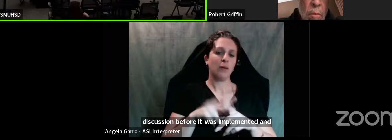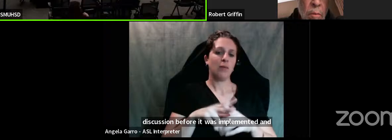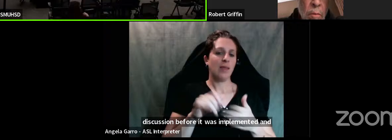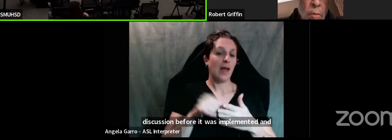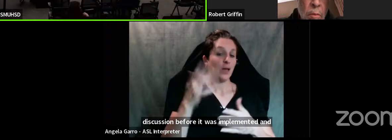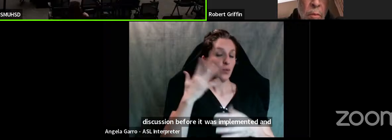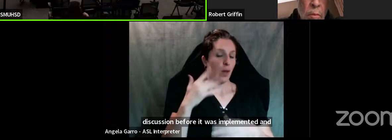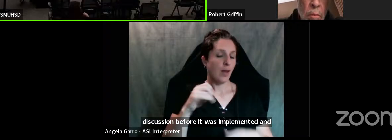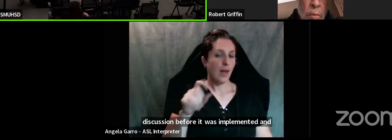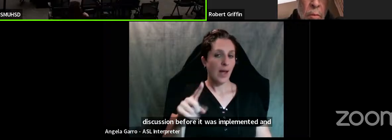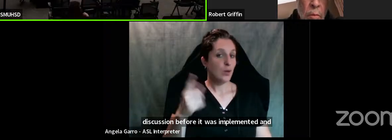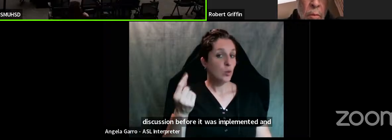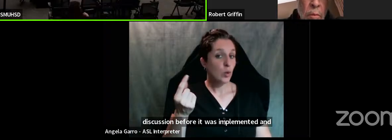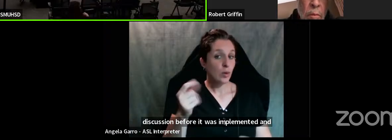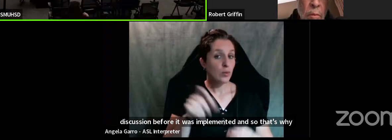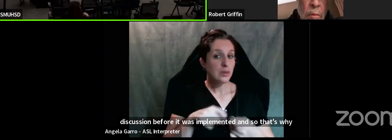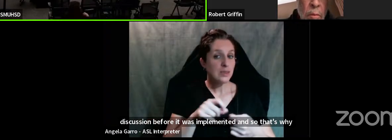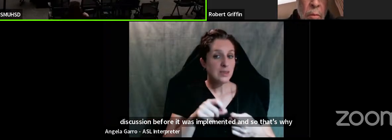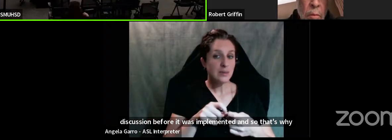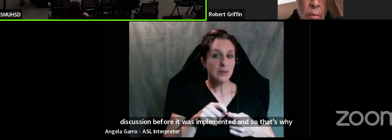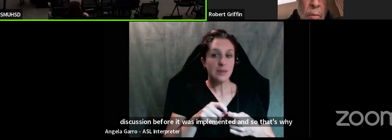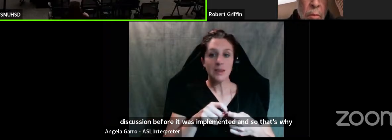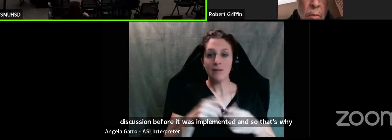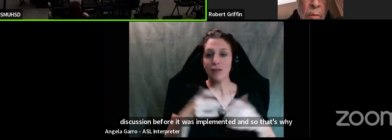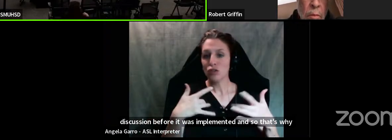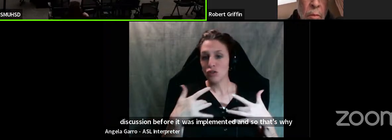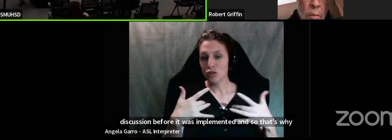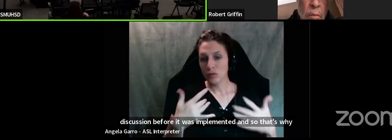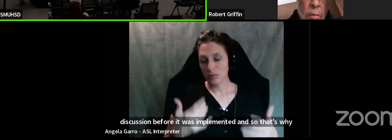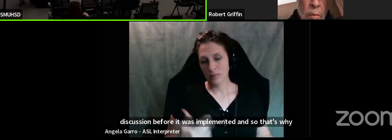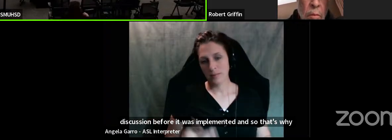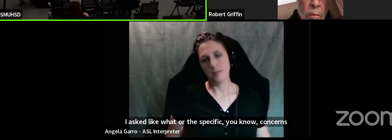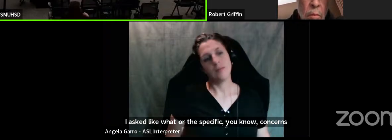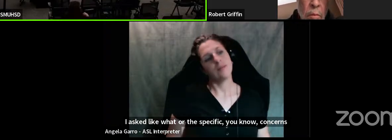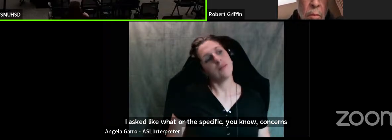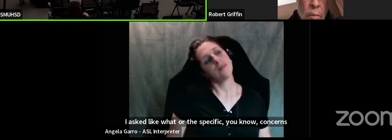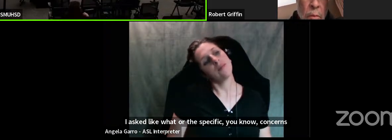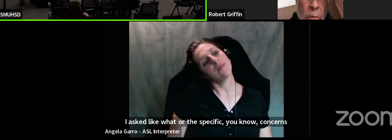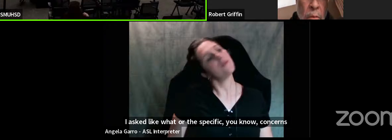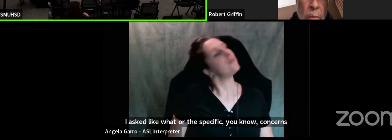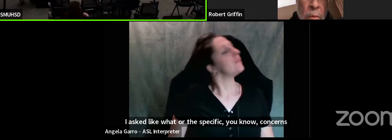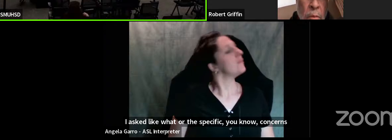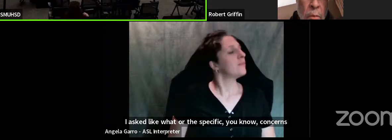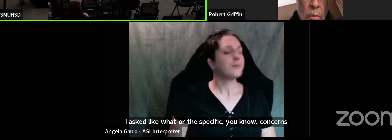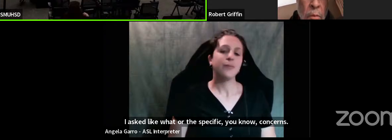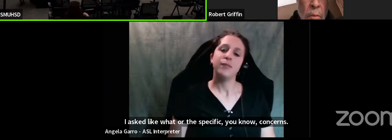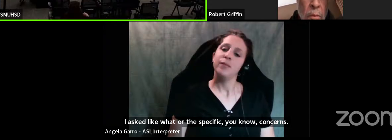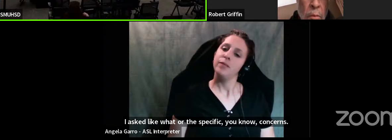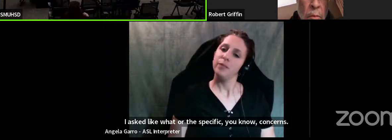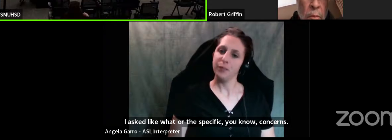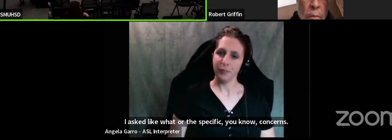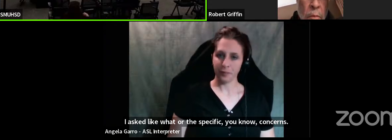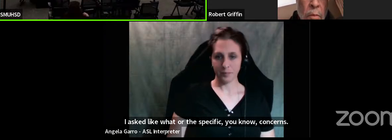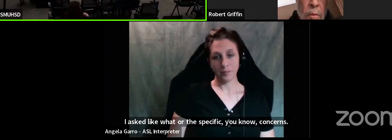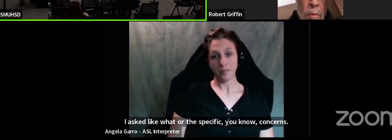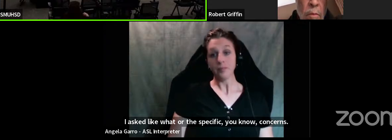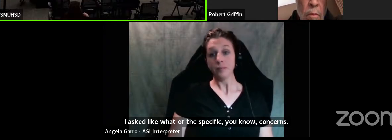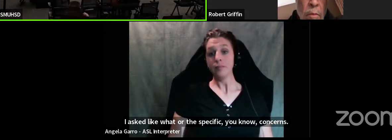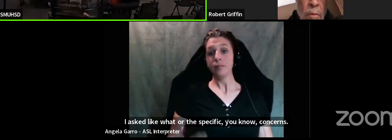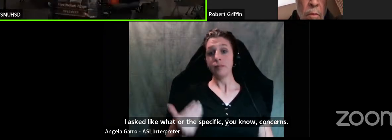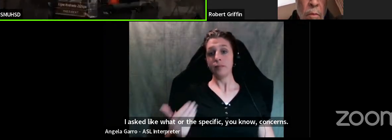what were the specific, concerns? Do you have yeah, go ahead.